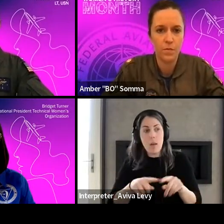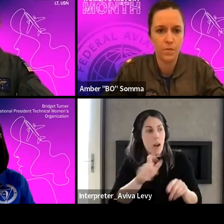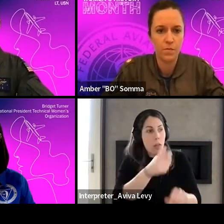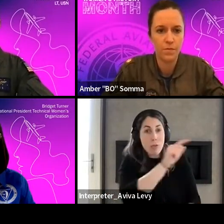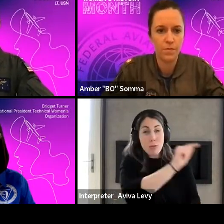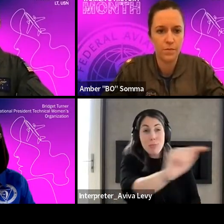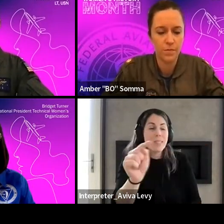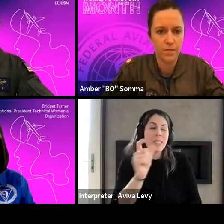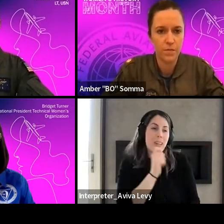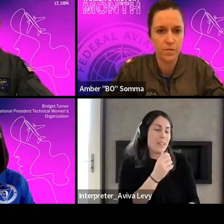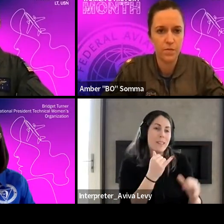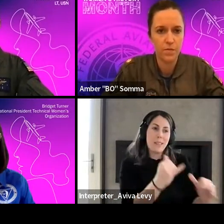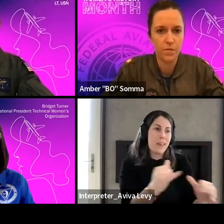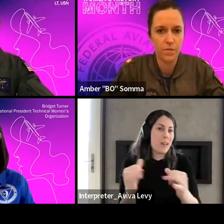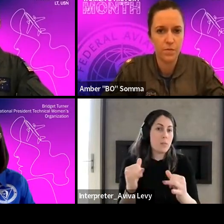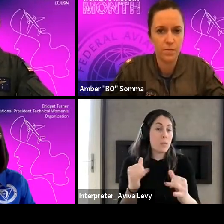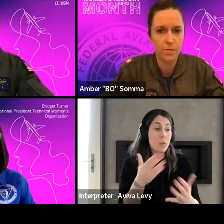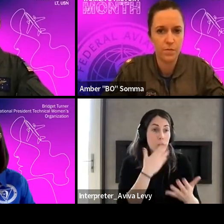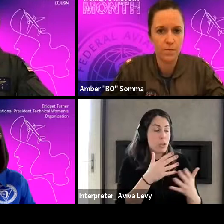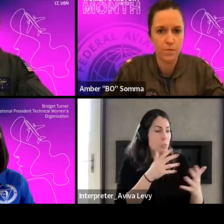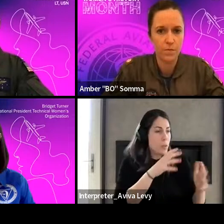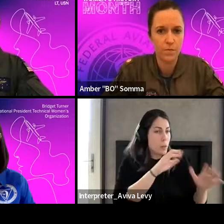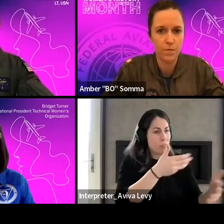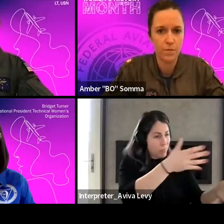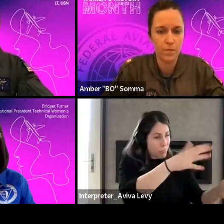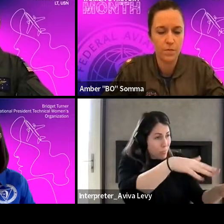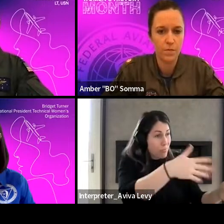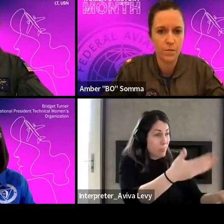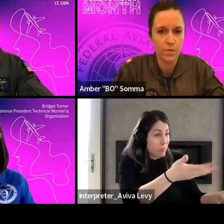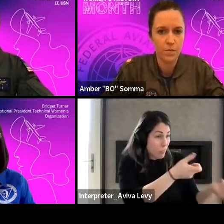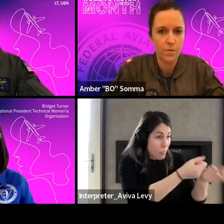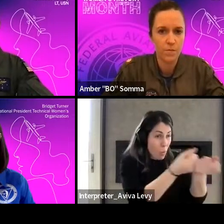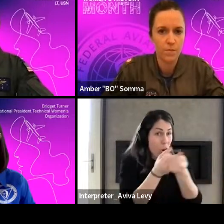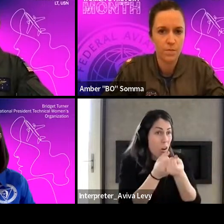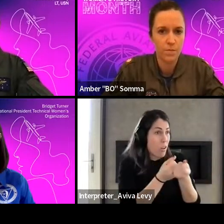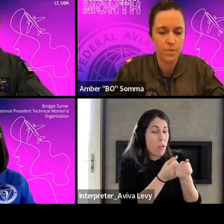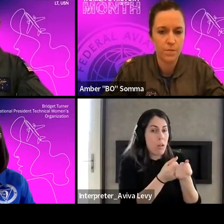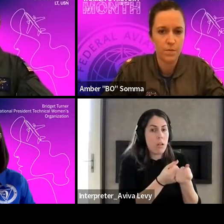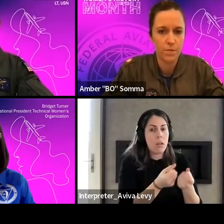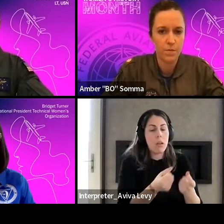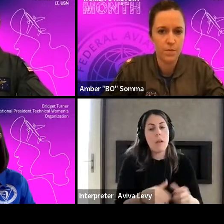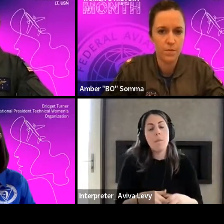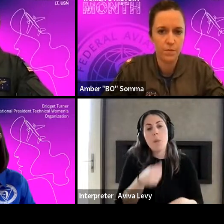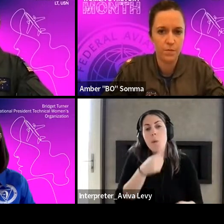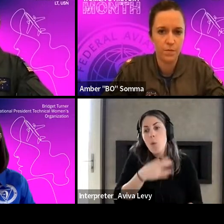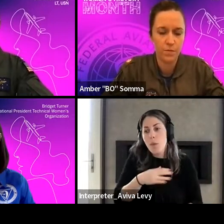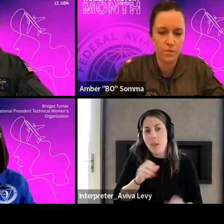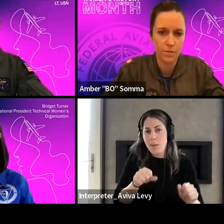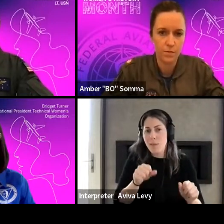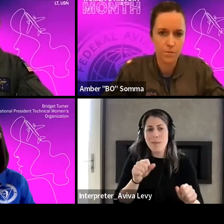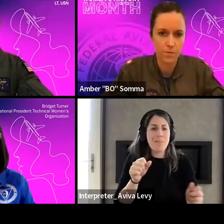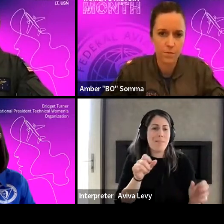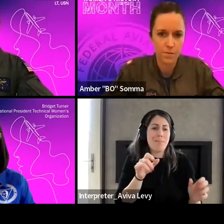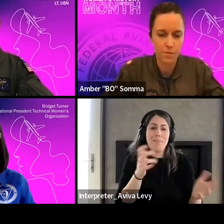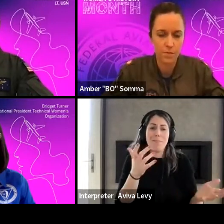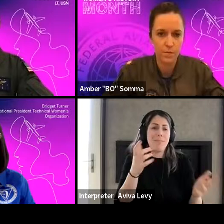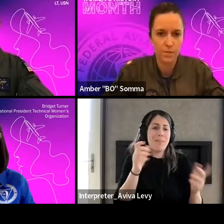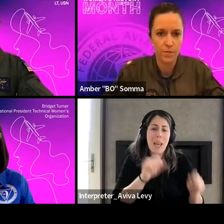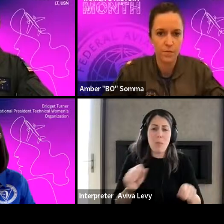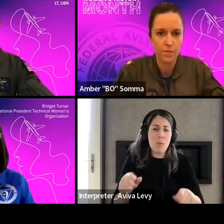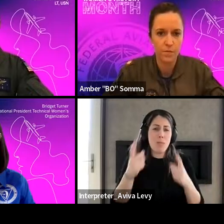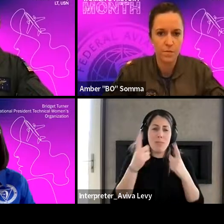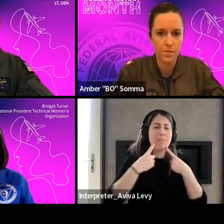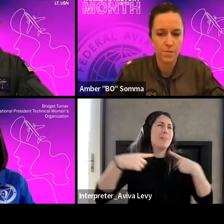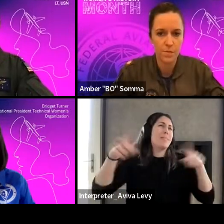and for support and lean on each other whenever that's needed. A woman is just as capable as performing at a high level